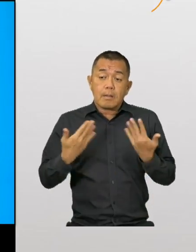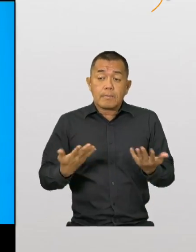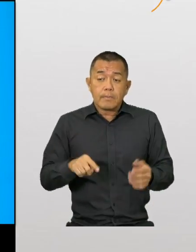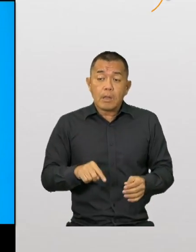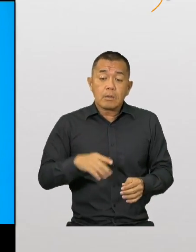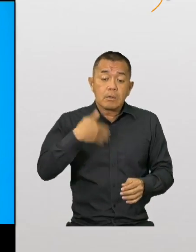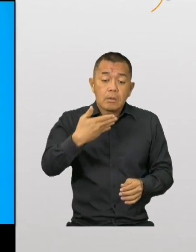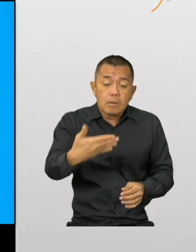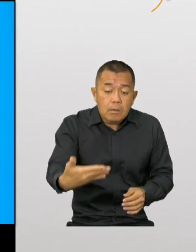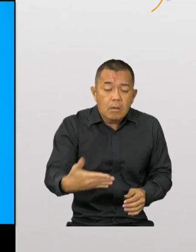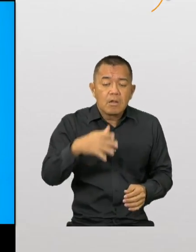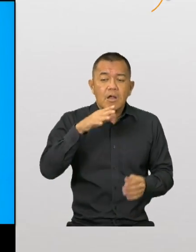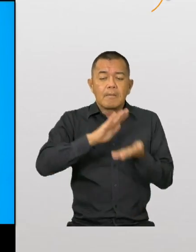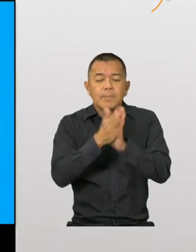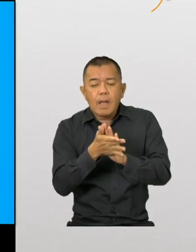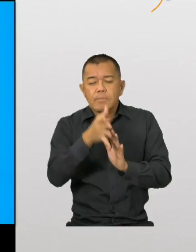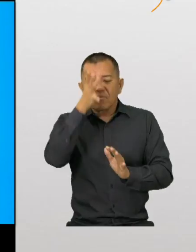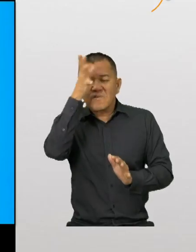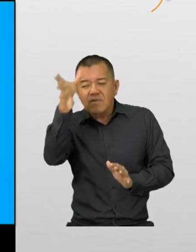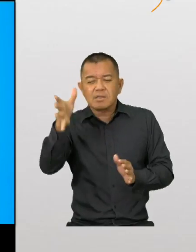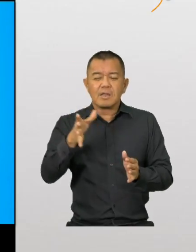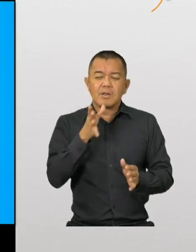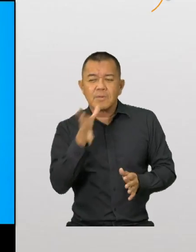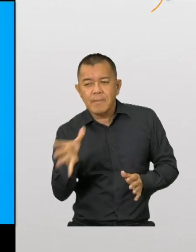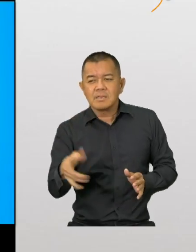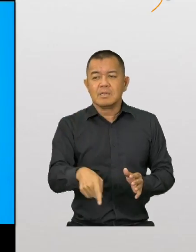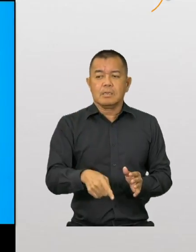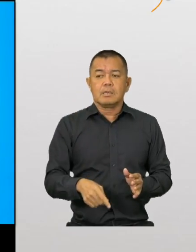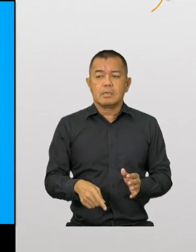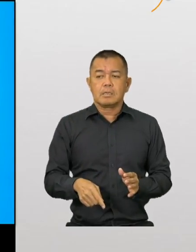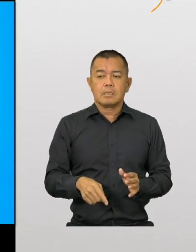So 99 years is a very long time.